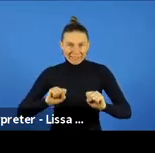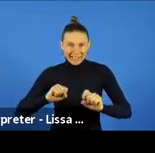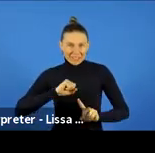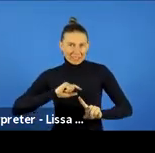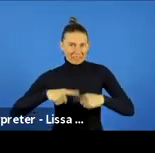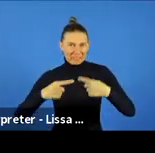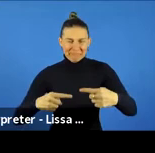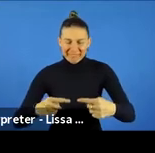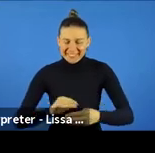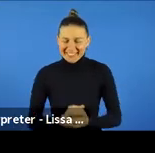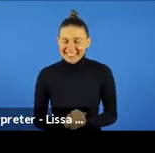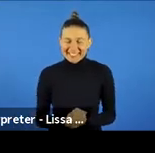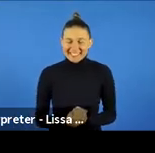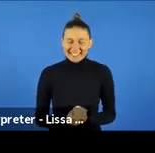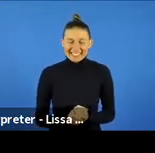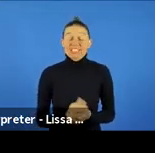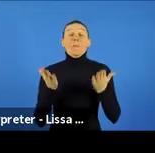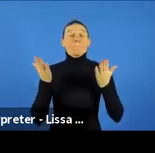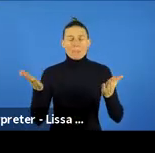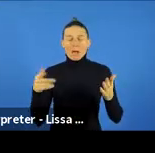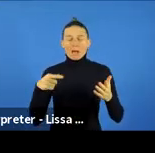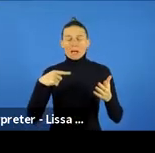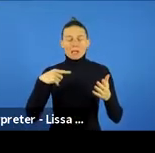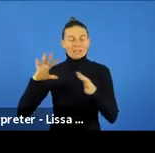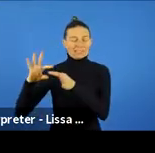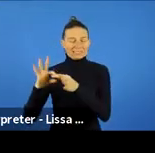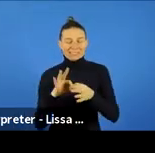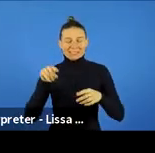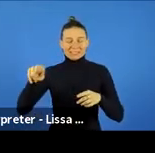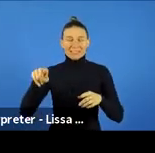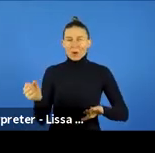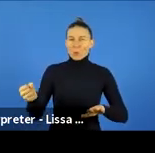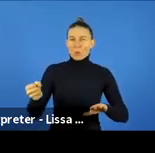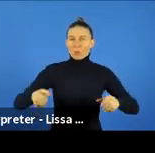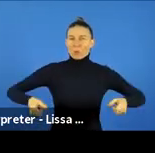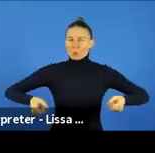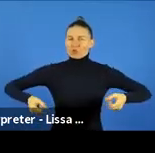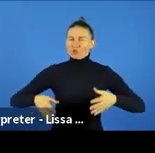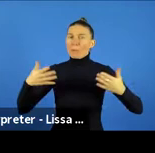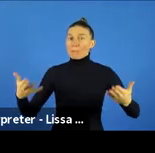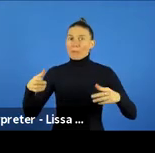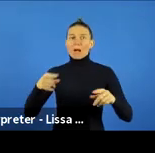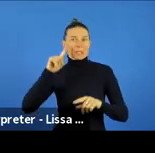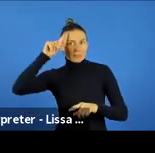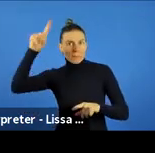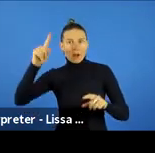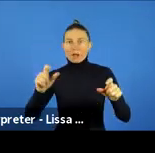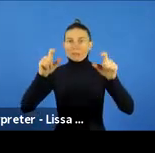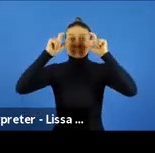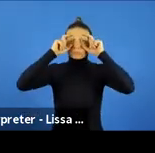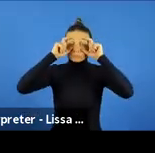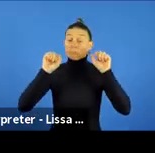Again, we're talking about the first wheelchair control system using smart glass technology, a type of smart glass, a glass that you can wear every